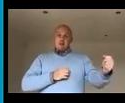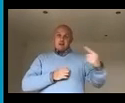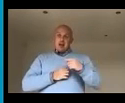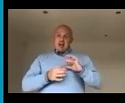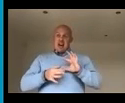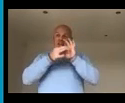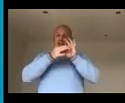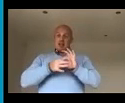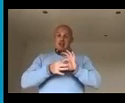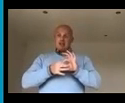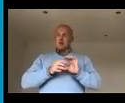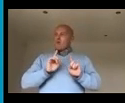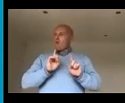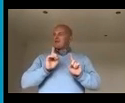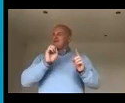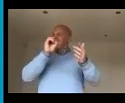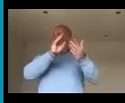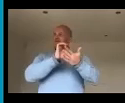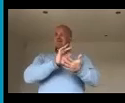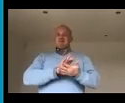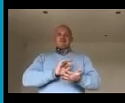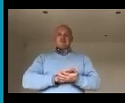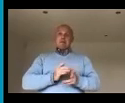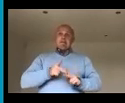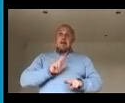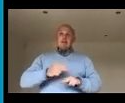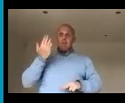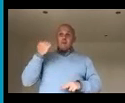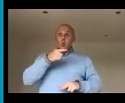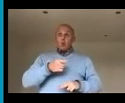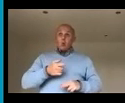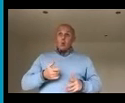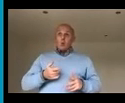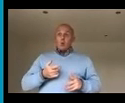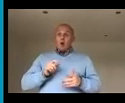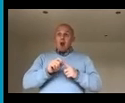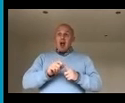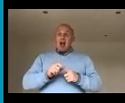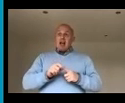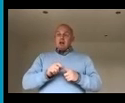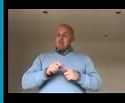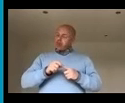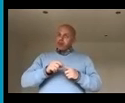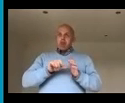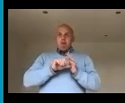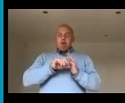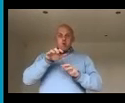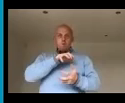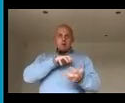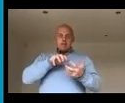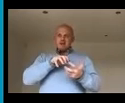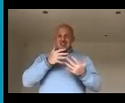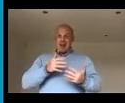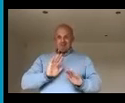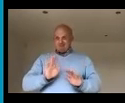application form? If you've tried the foundation before, you'll be pleasantly surprised that this one is a lot simpler. Doesn't